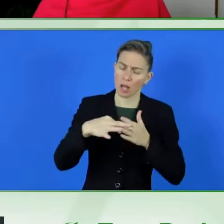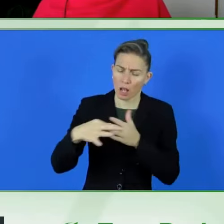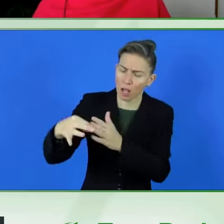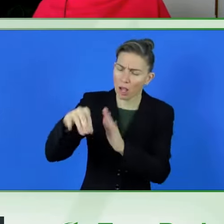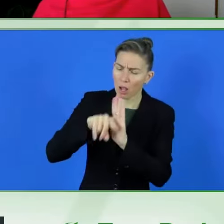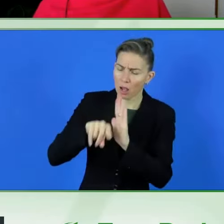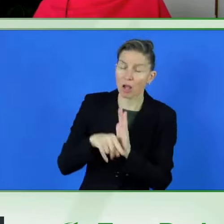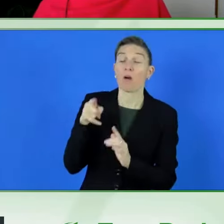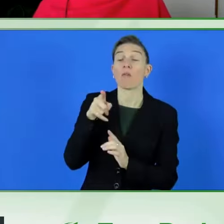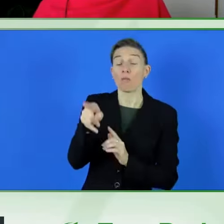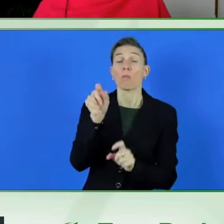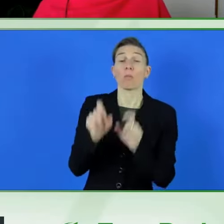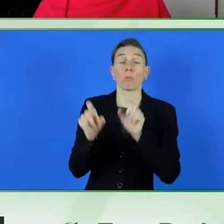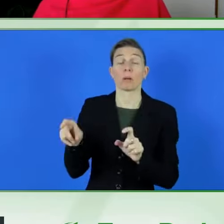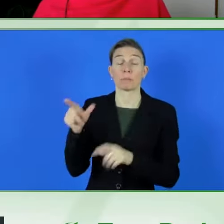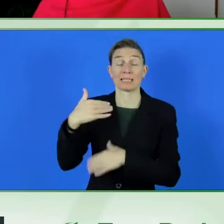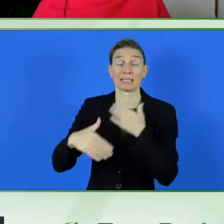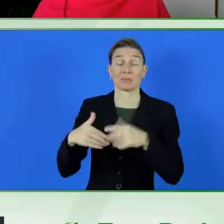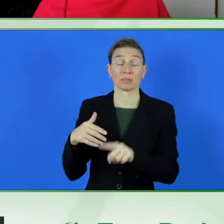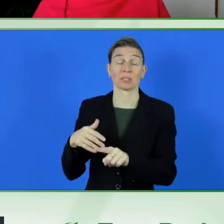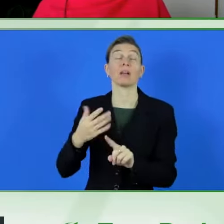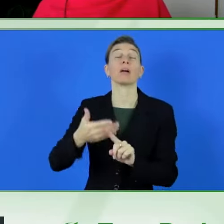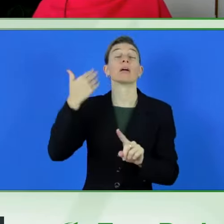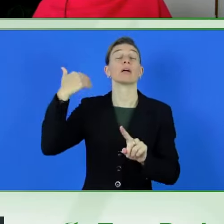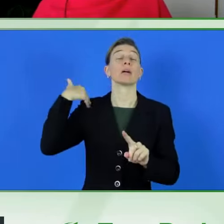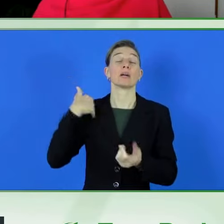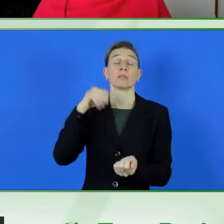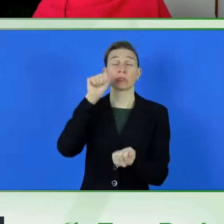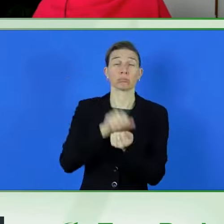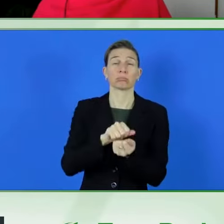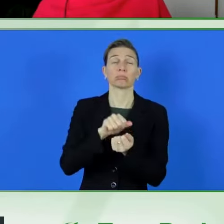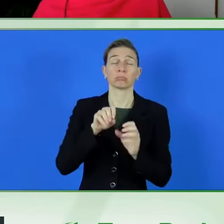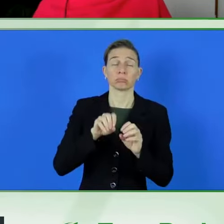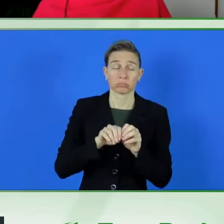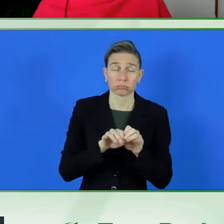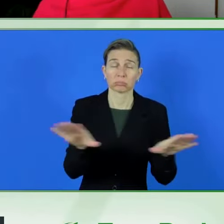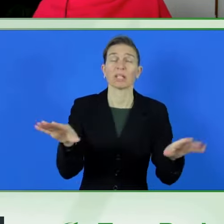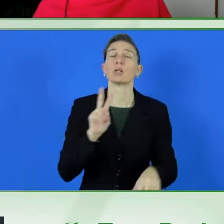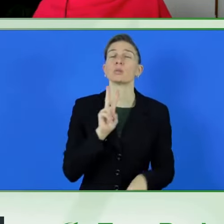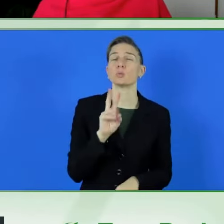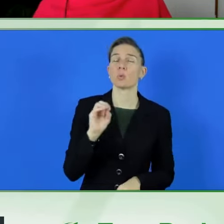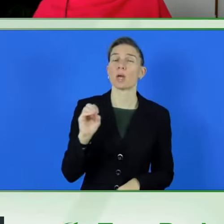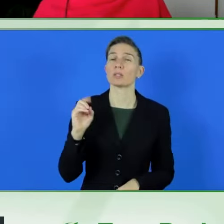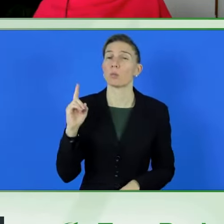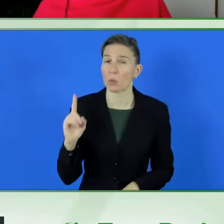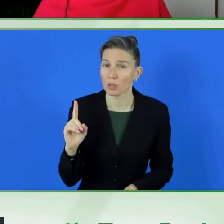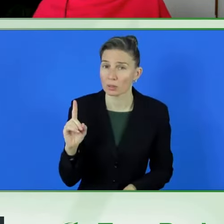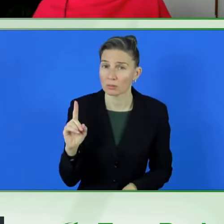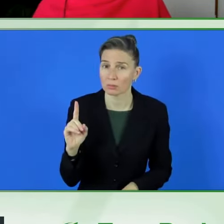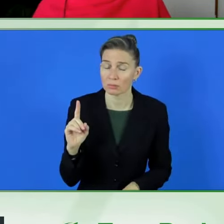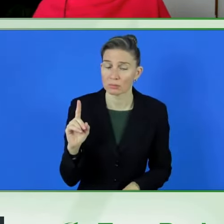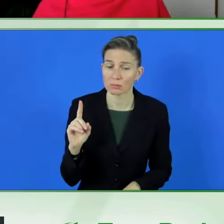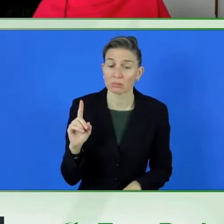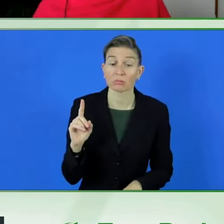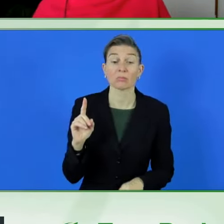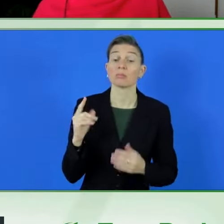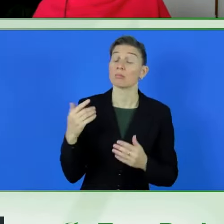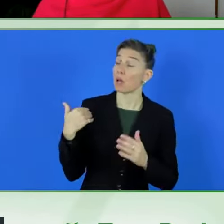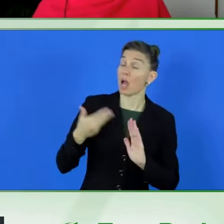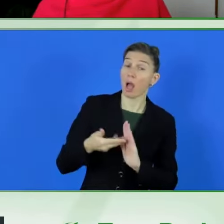was first published in 2001 and has been updated on a regular